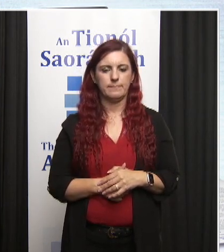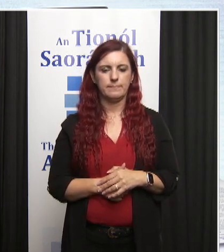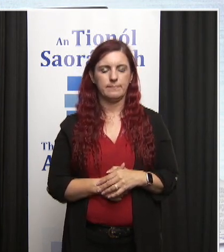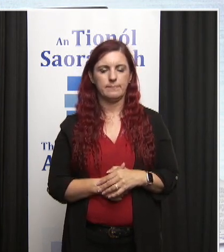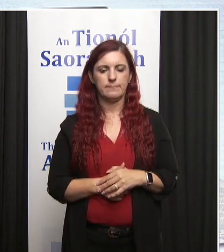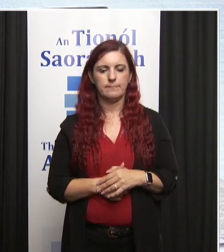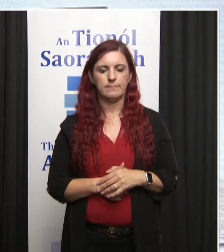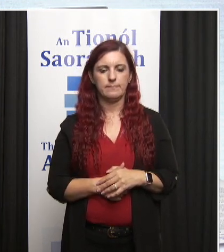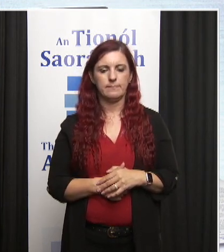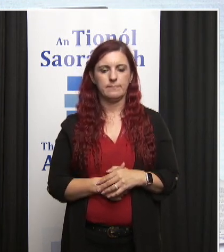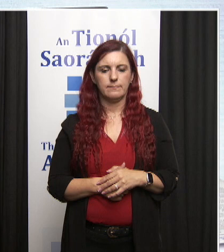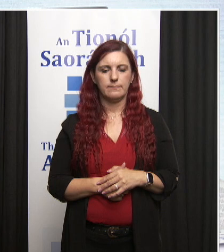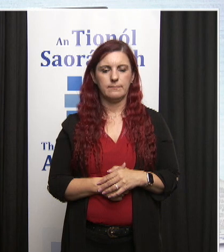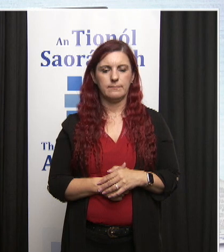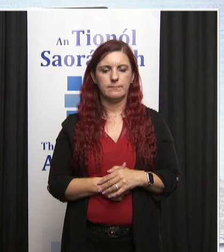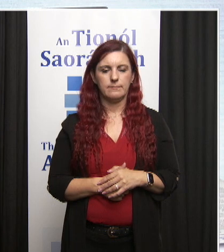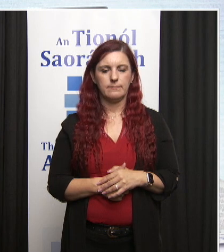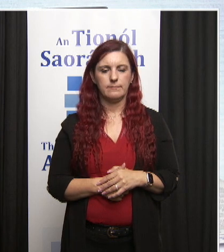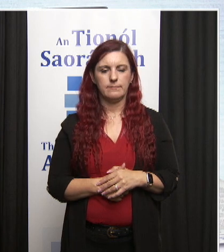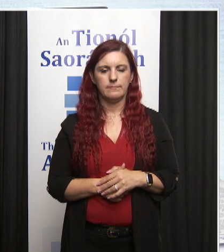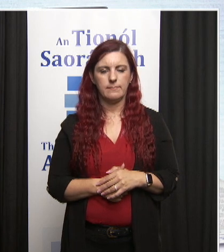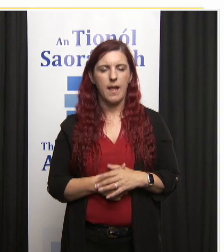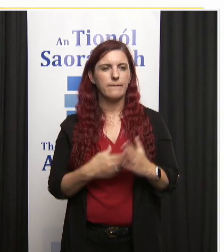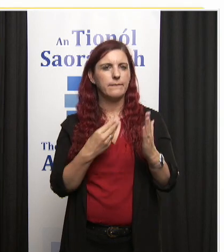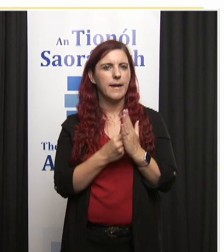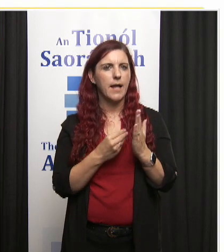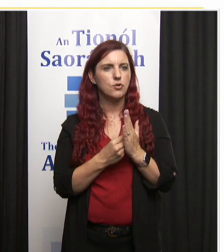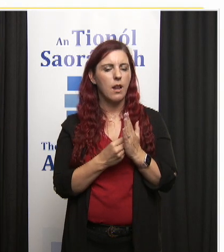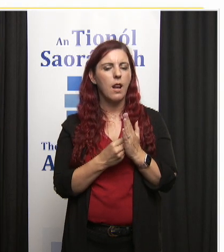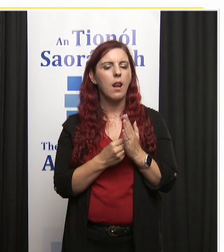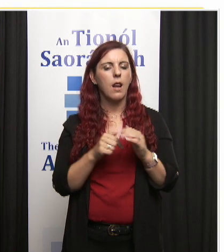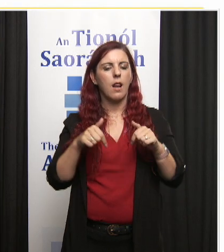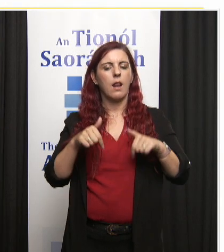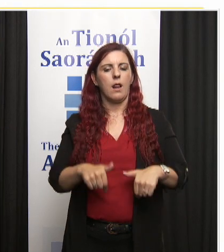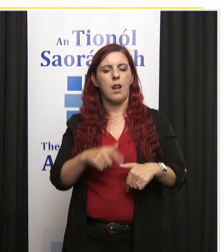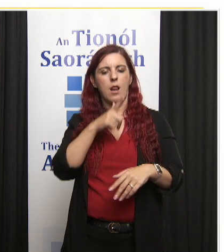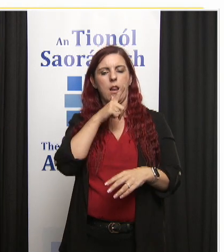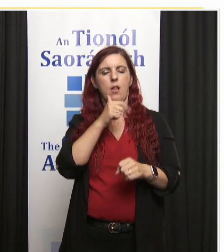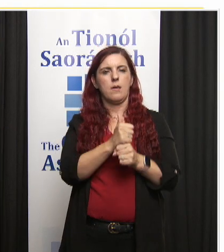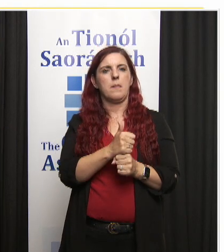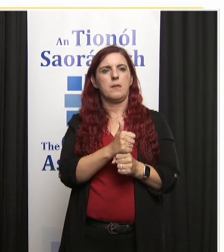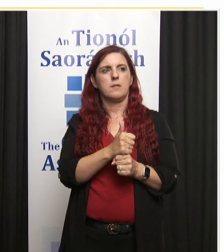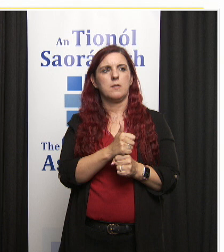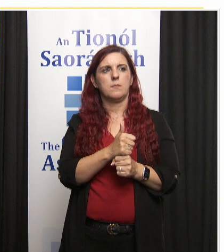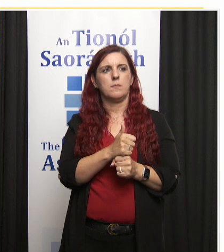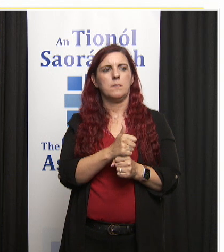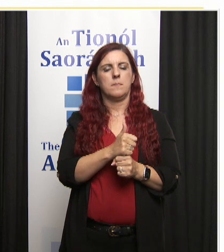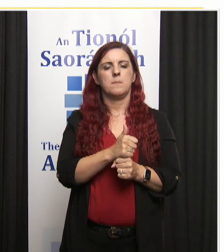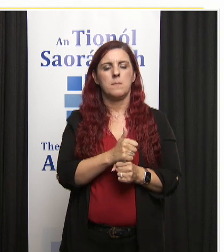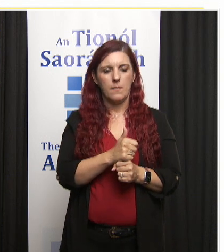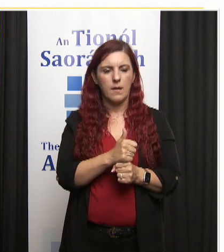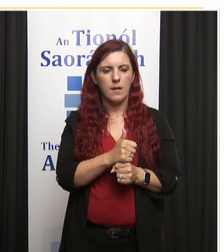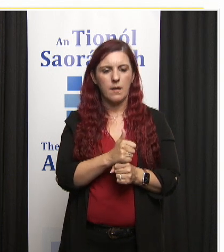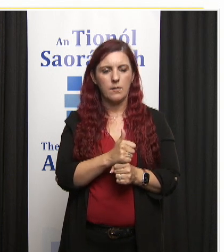And financial model. So here we talked about, on the first point, we talked about loans, and